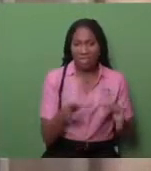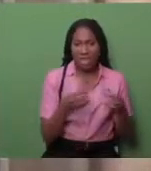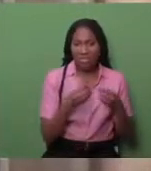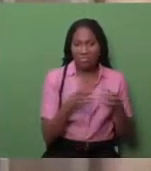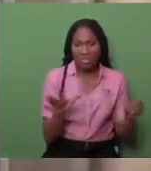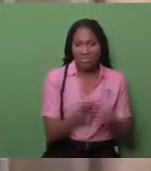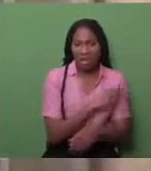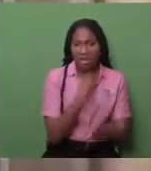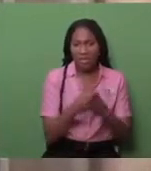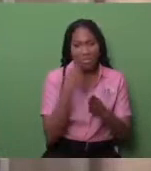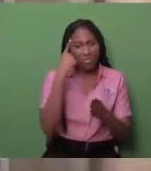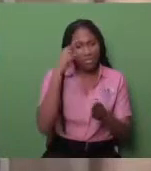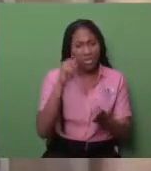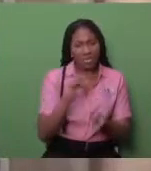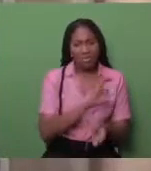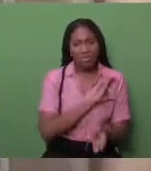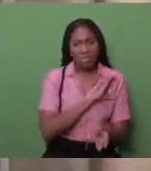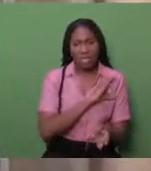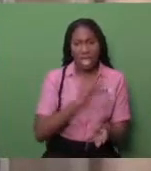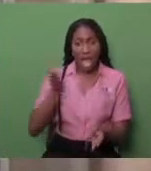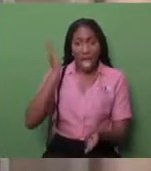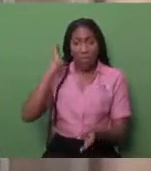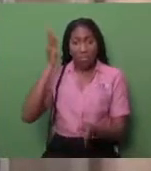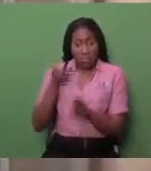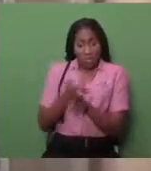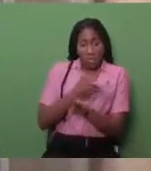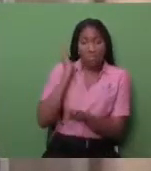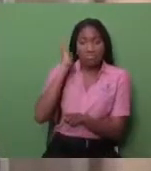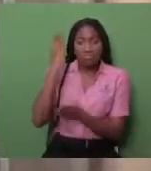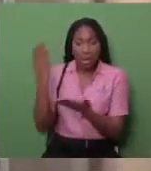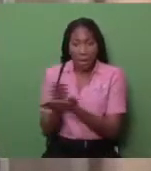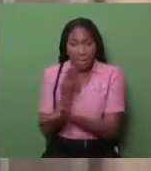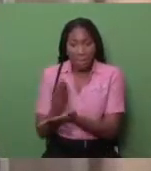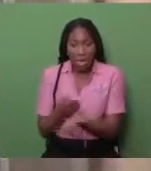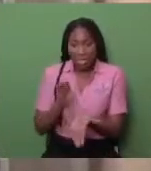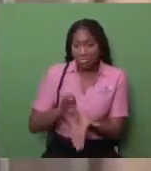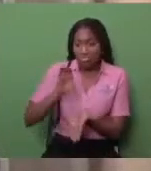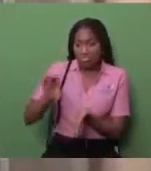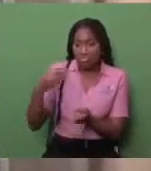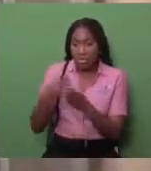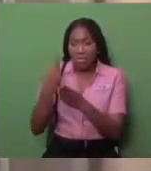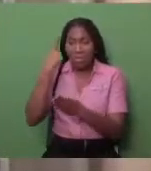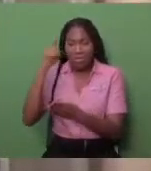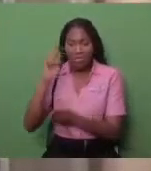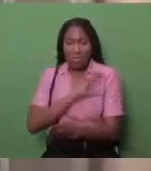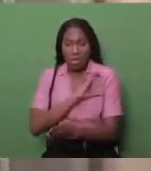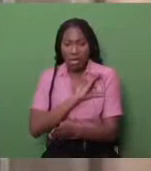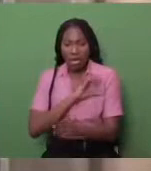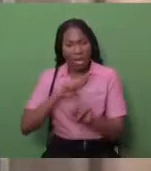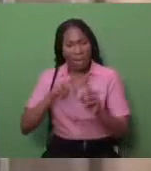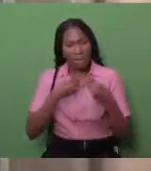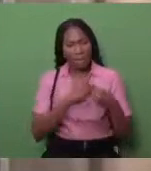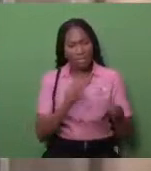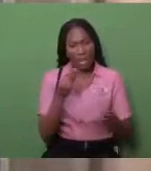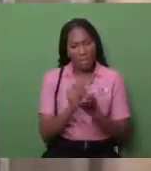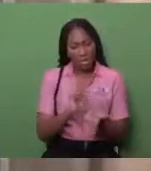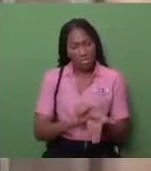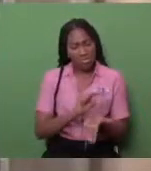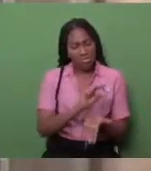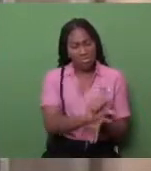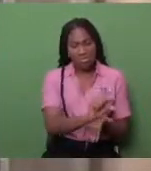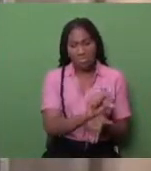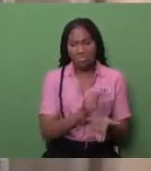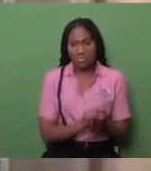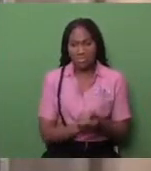don't spend it, you don't disburse it, and this is an area where it's needed, national security. So $7 million, they spent